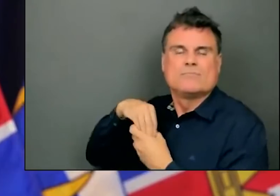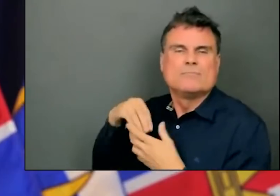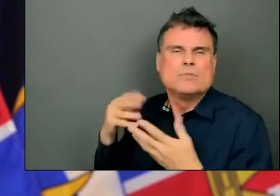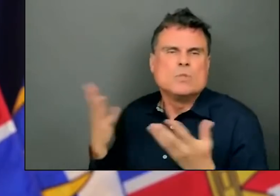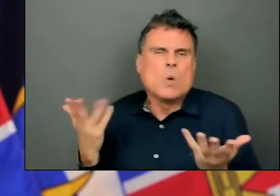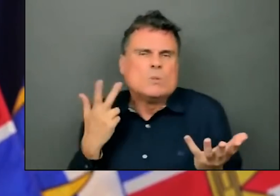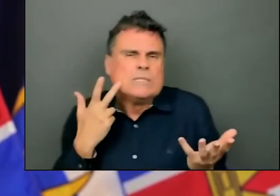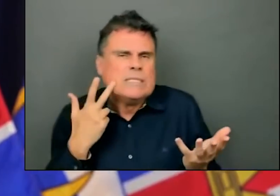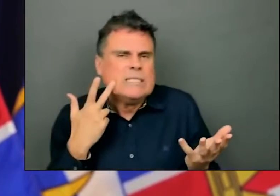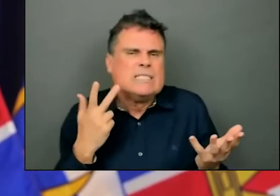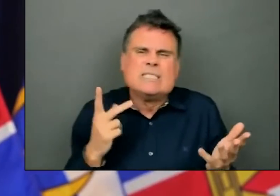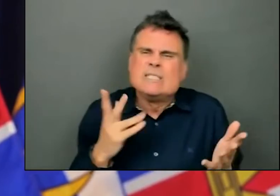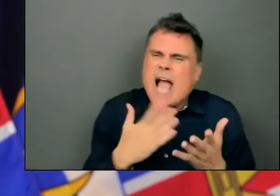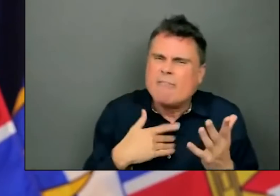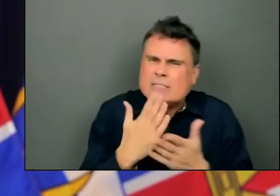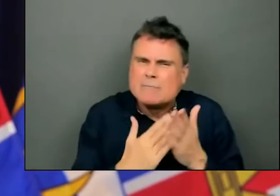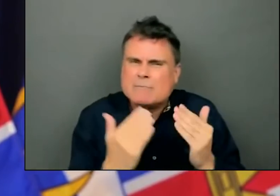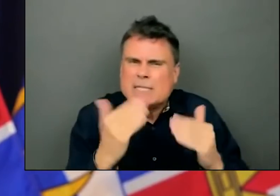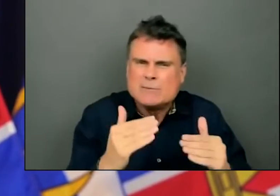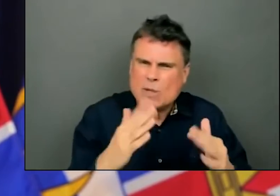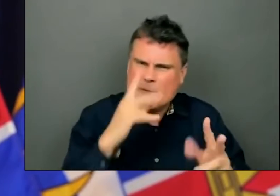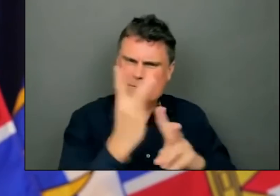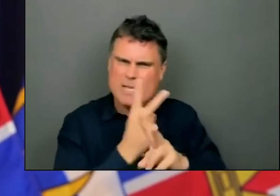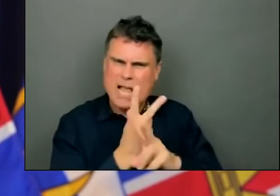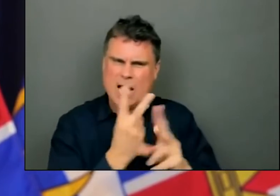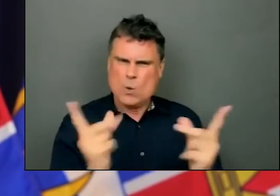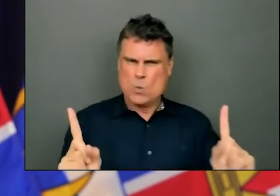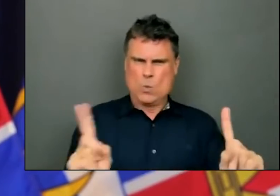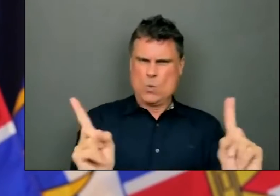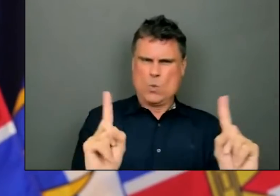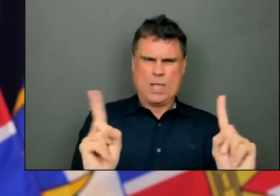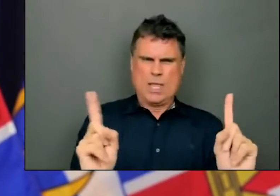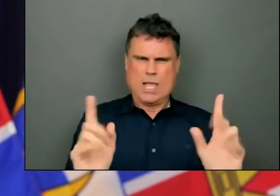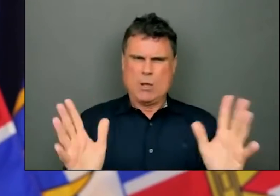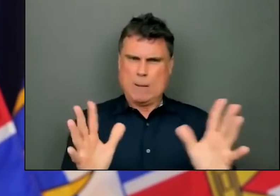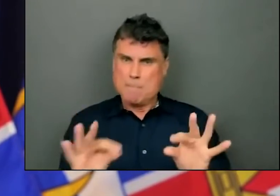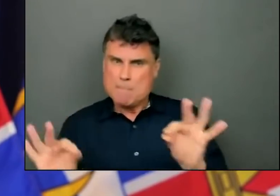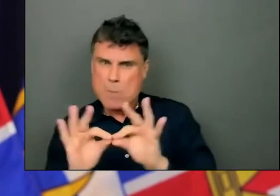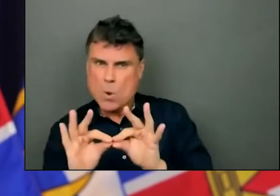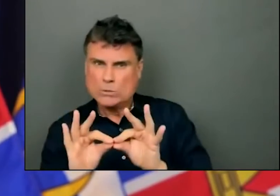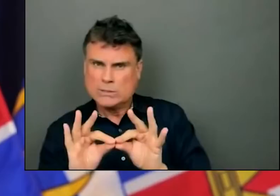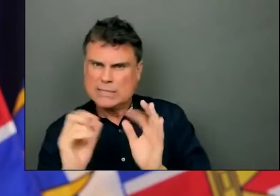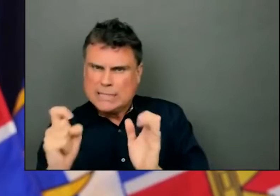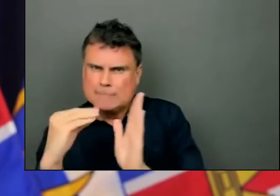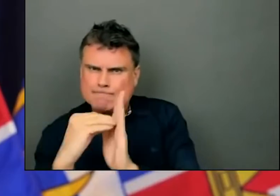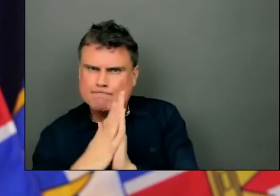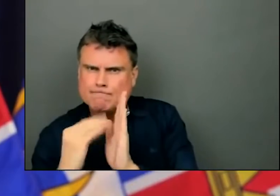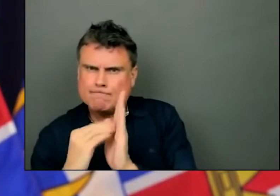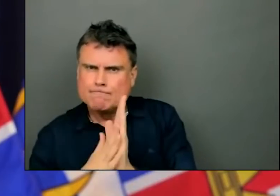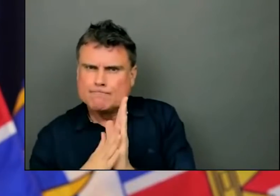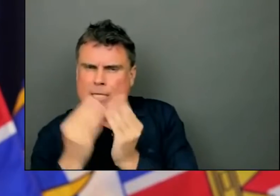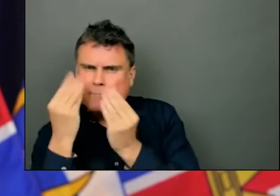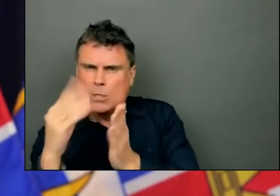out where it's most of value. Next question comes from Lisa Yusta, City News.